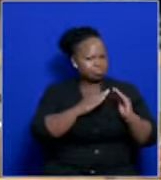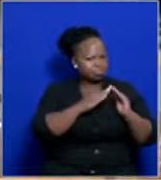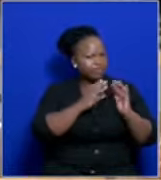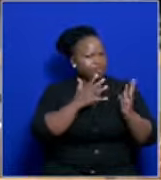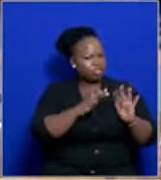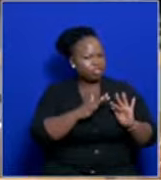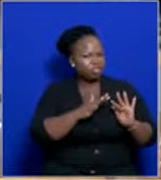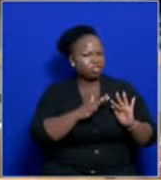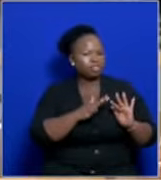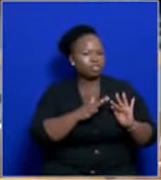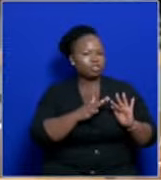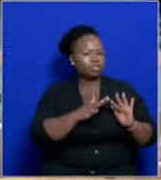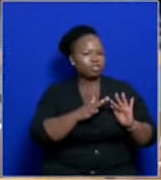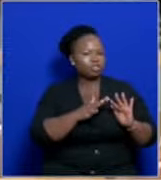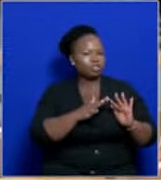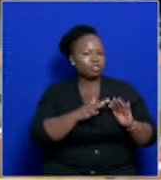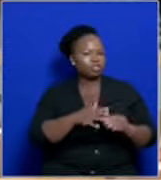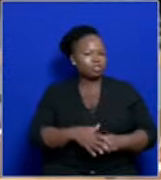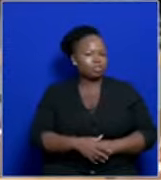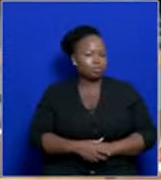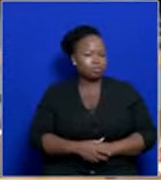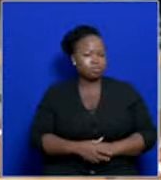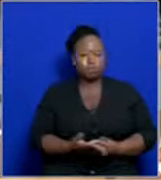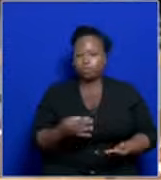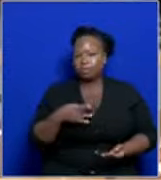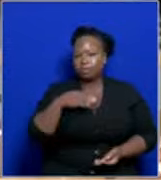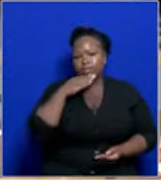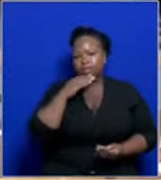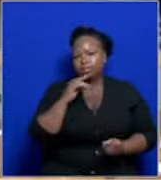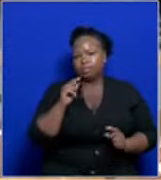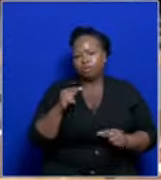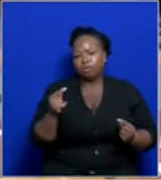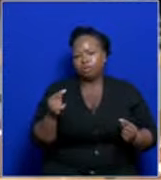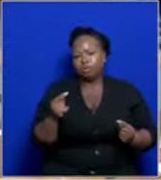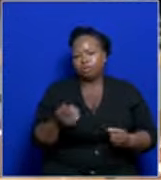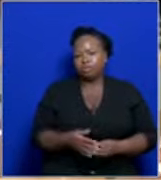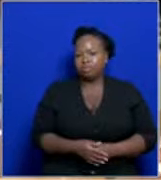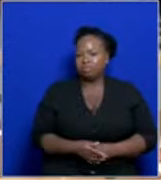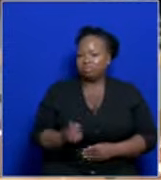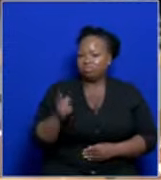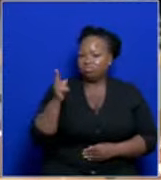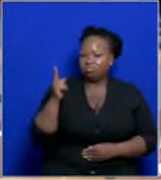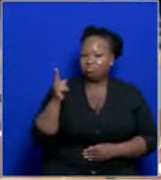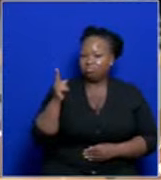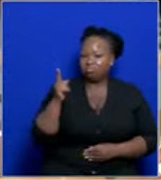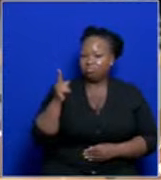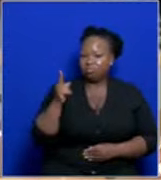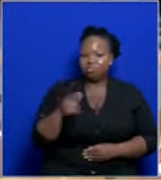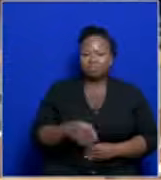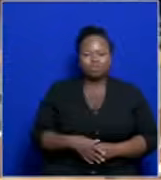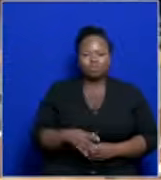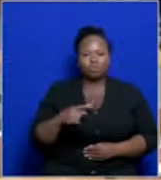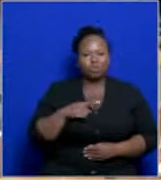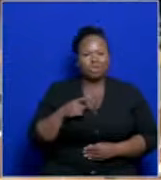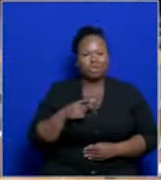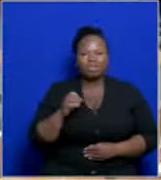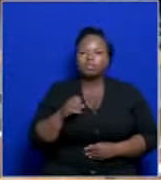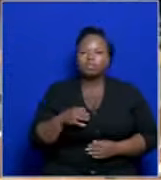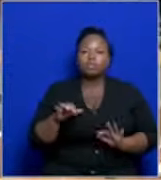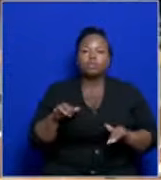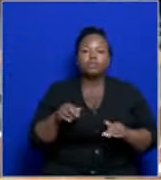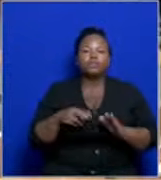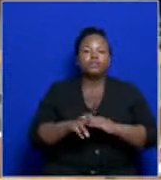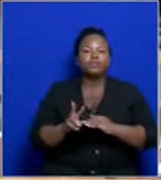inside the property. So it can be that the lack of a video evidence from